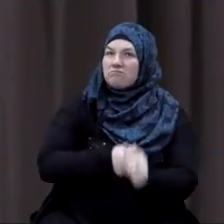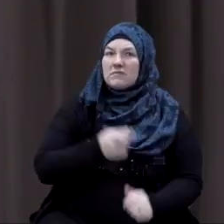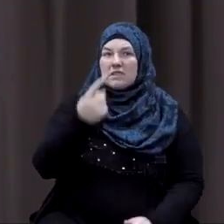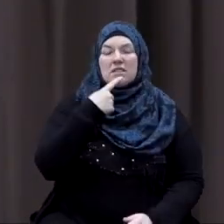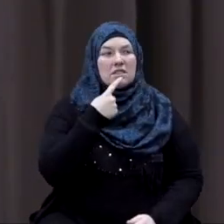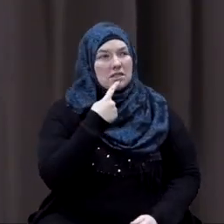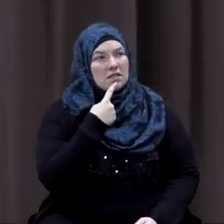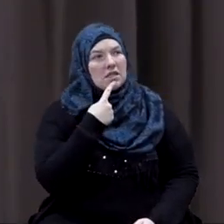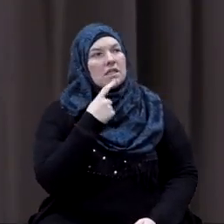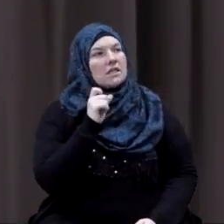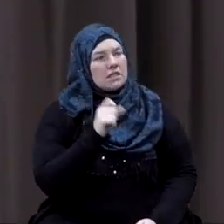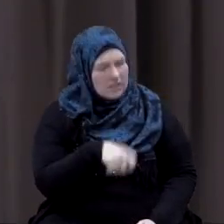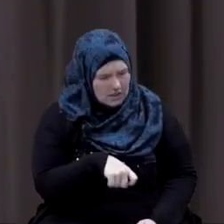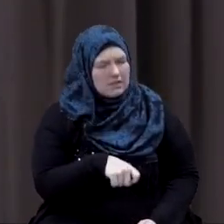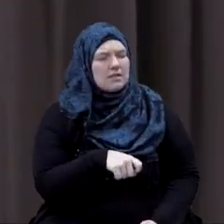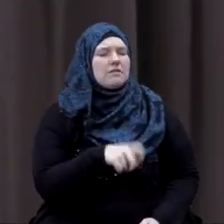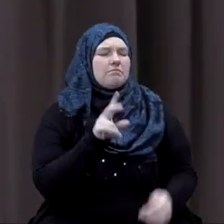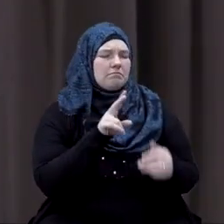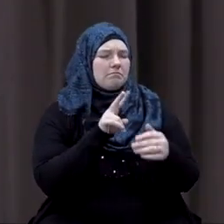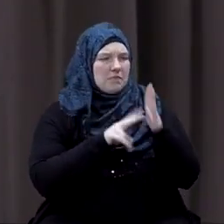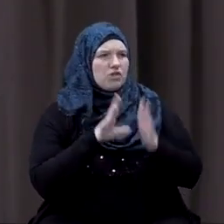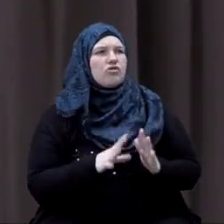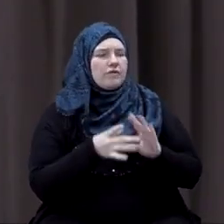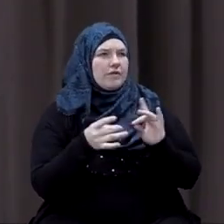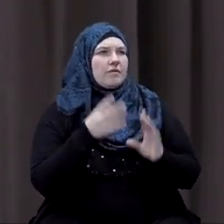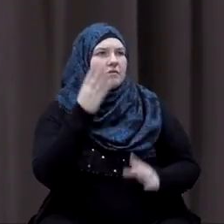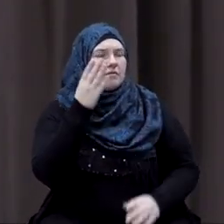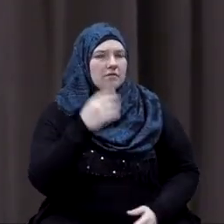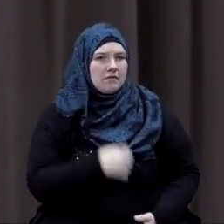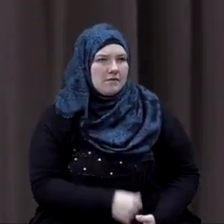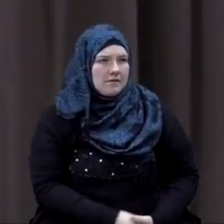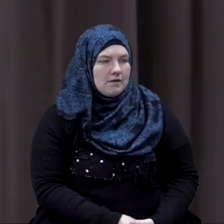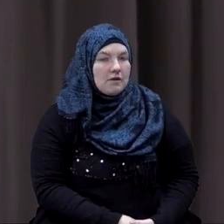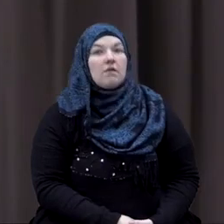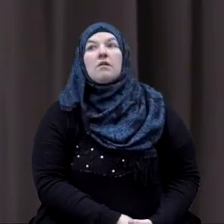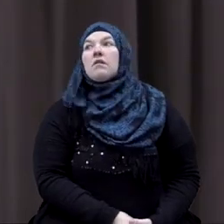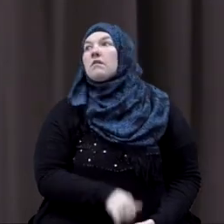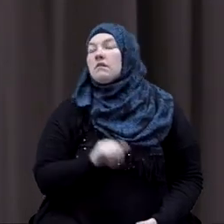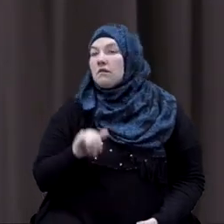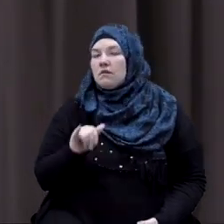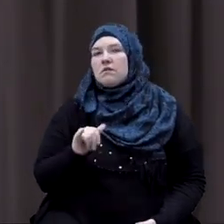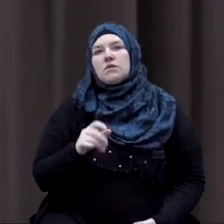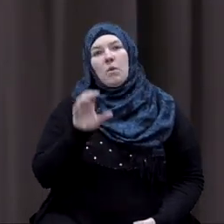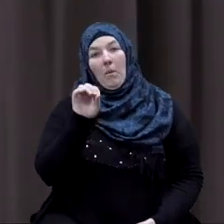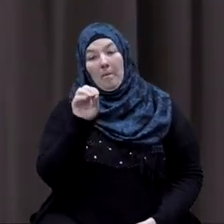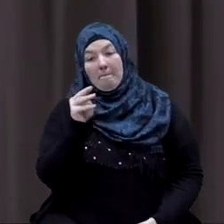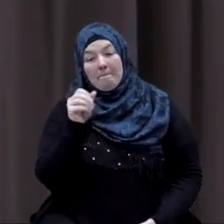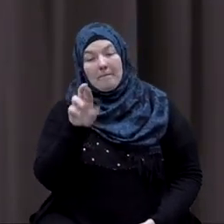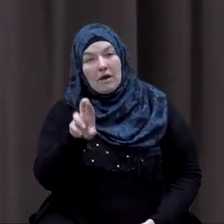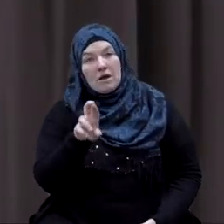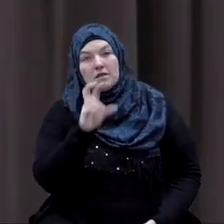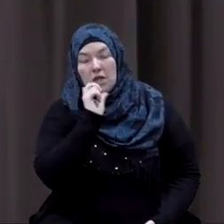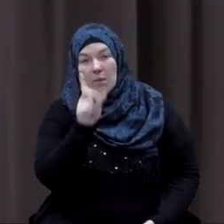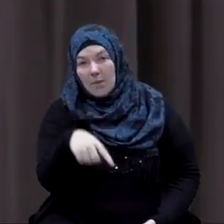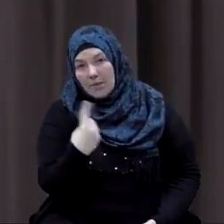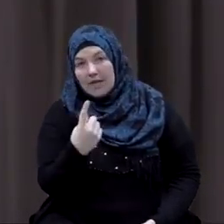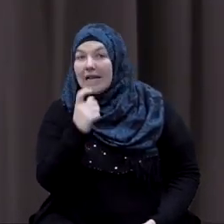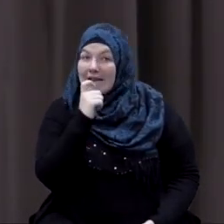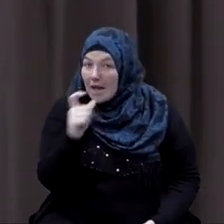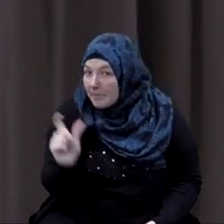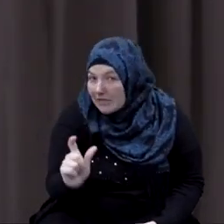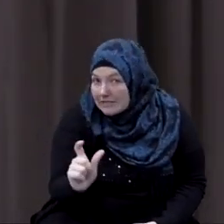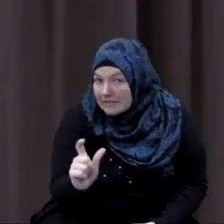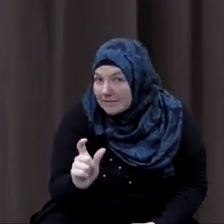he said, yes, Rasulullah, subhanallah. So here is Umar, was not only a